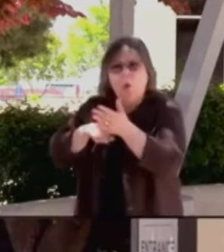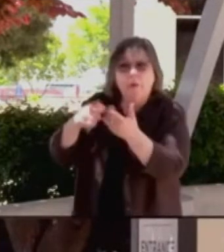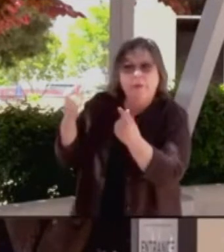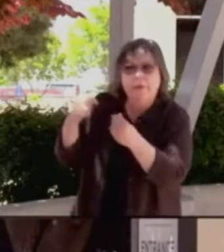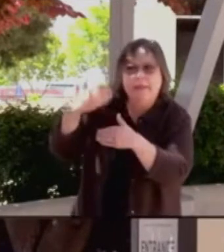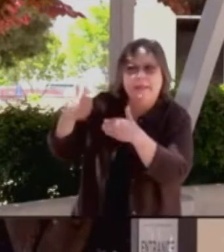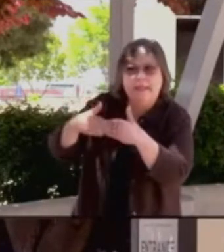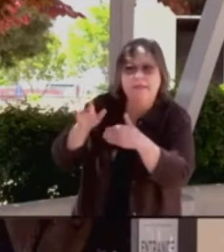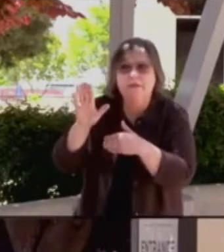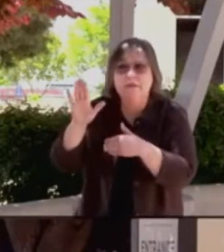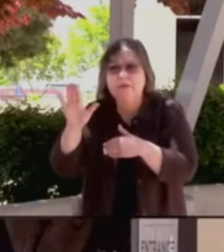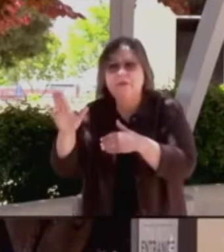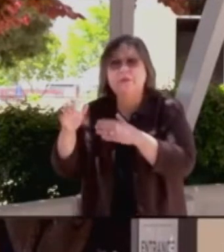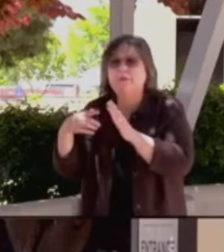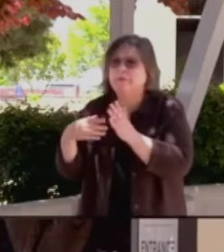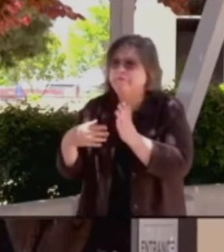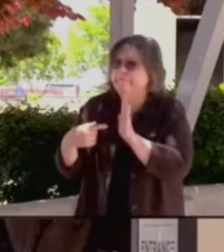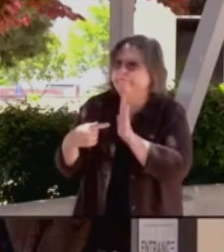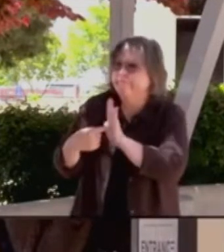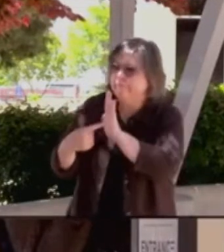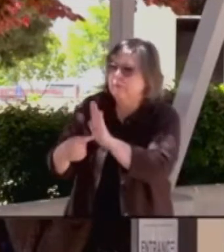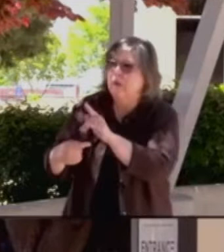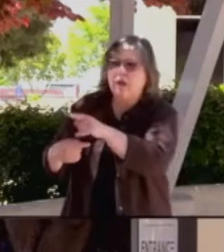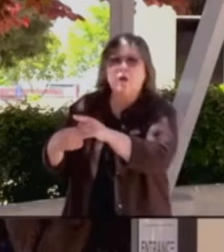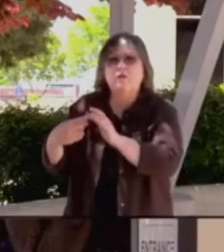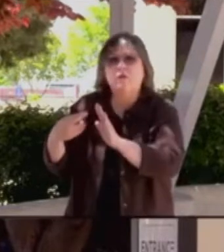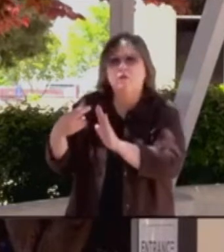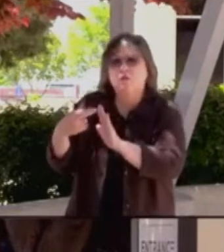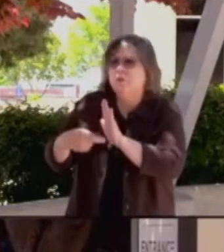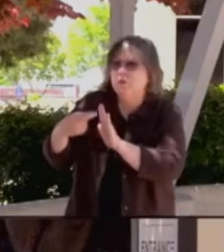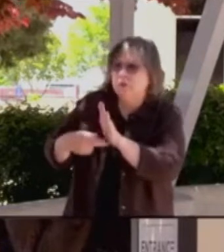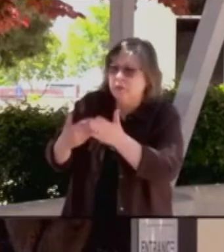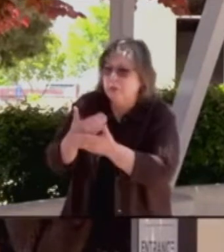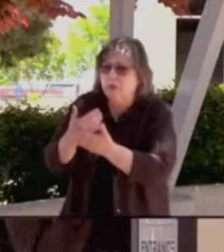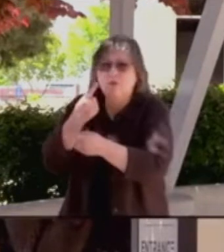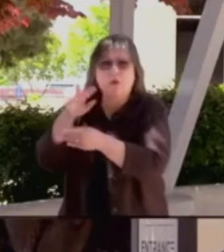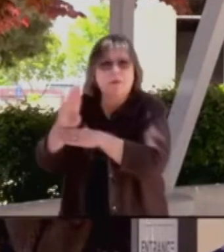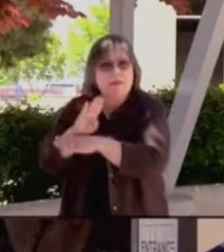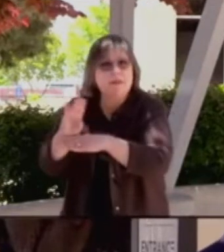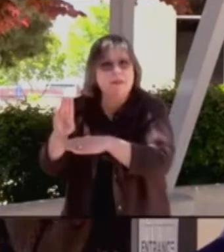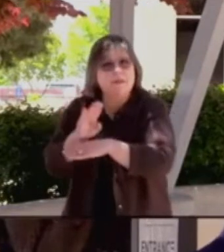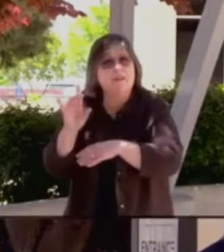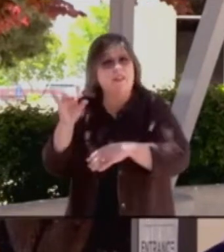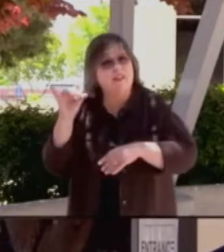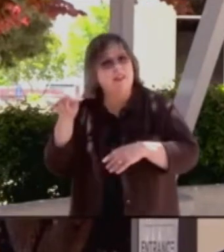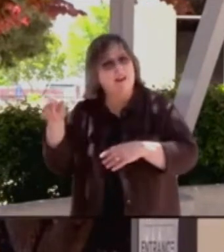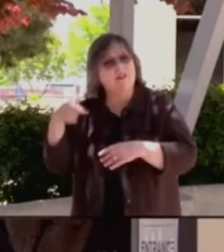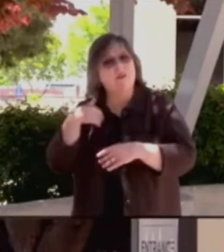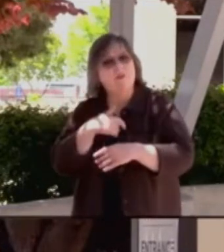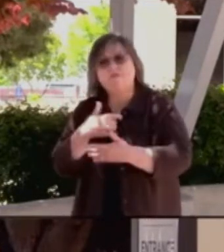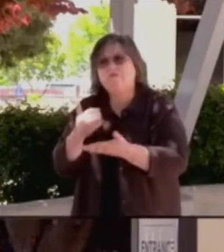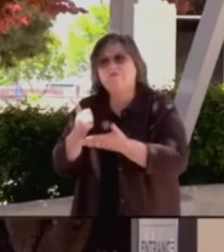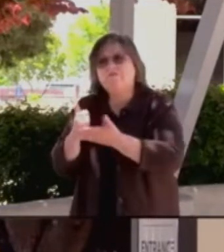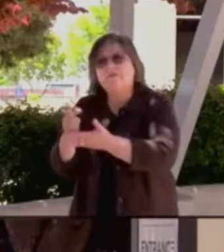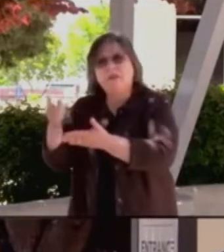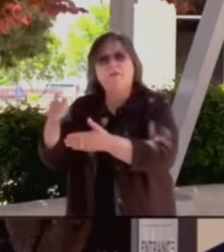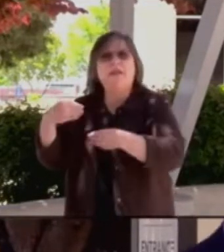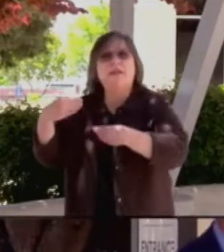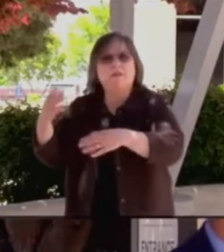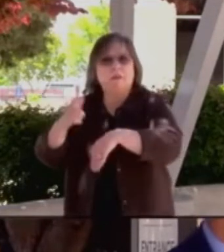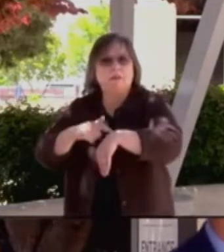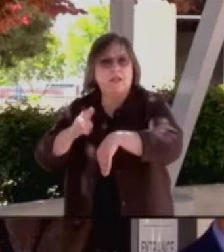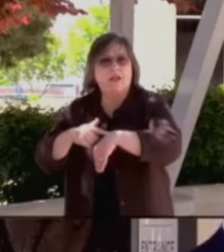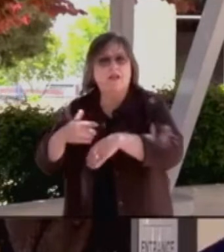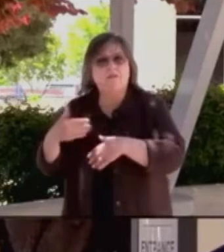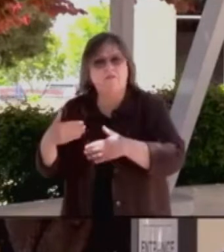hope that helps. So how will, and this may be a question for the county council, but how will a business with a fully vaccinated staff